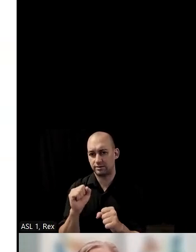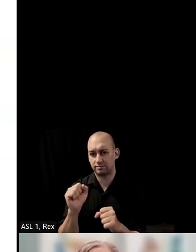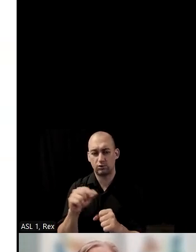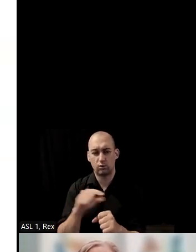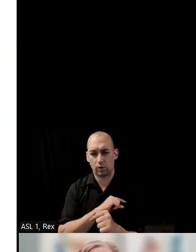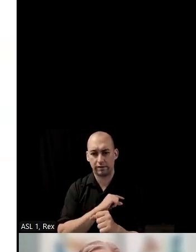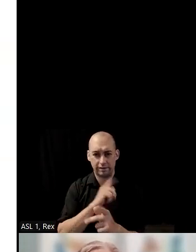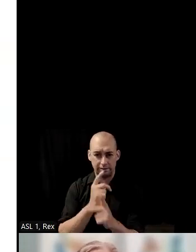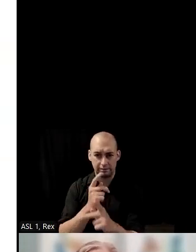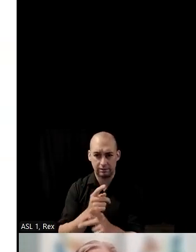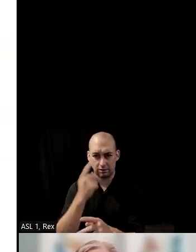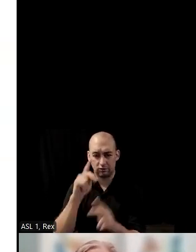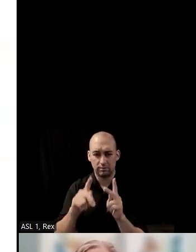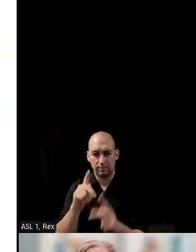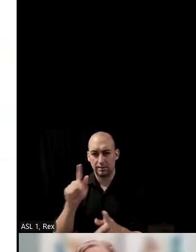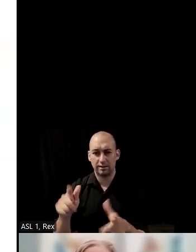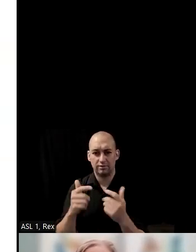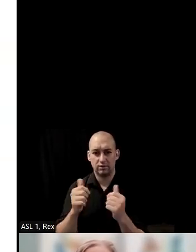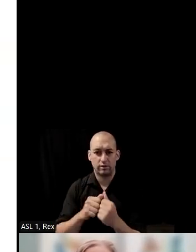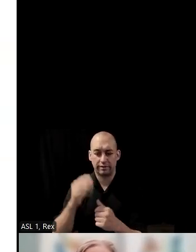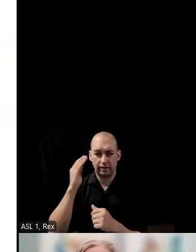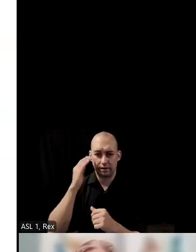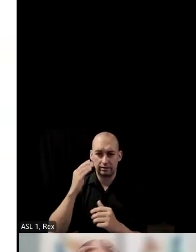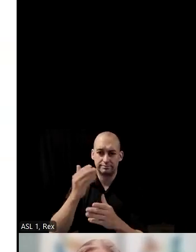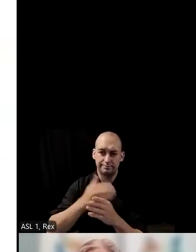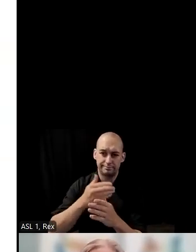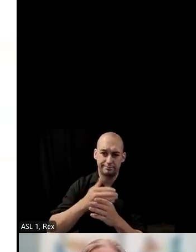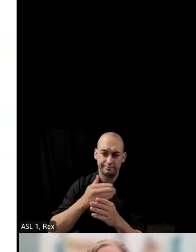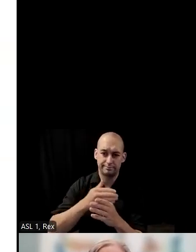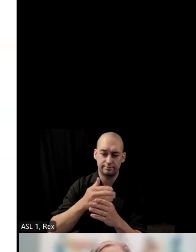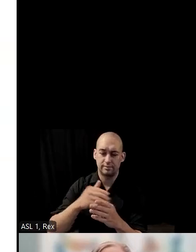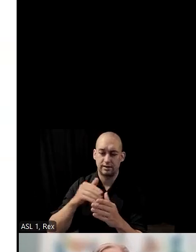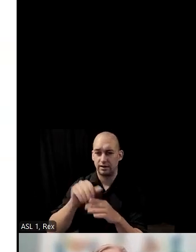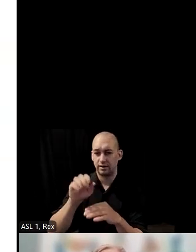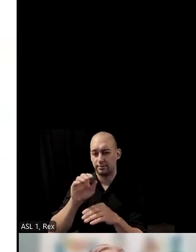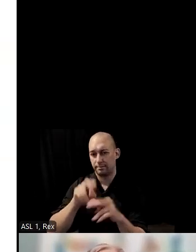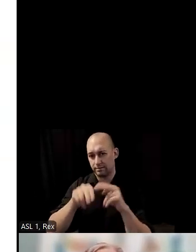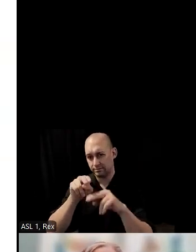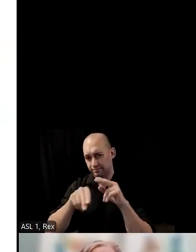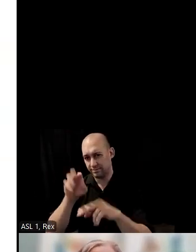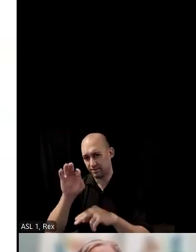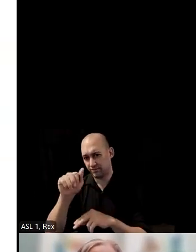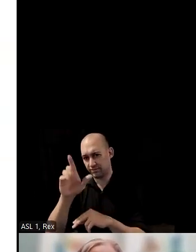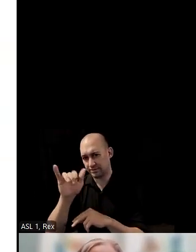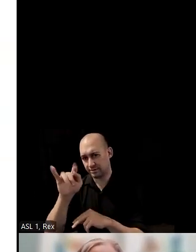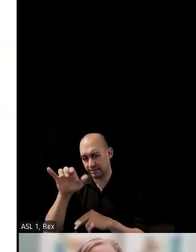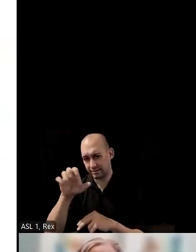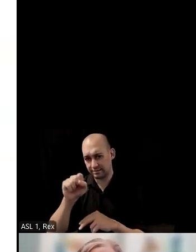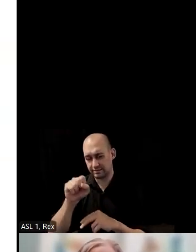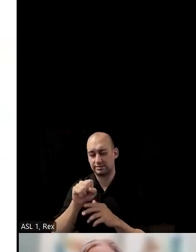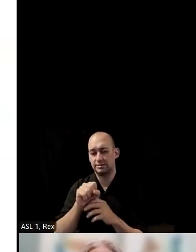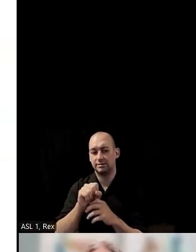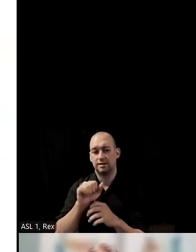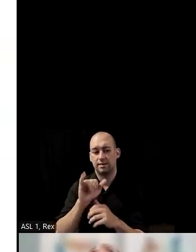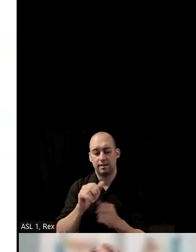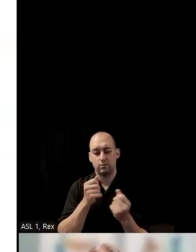care for people living with cognitive impairment in facilities. And so this provided some funding